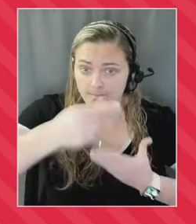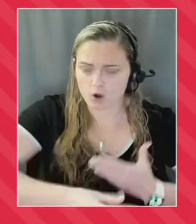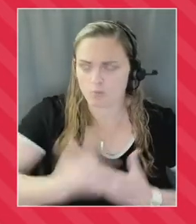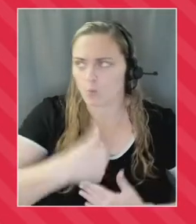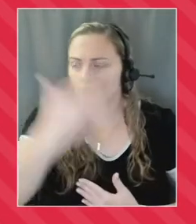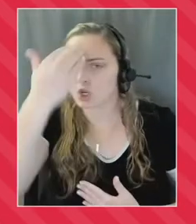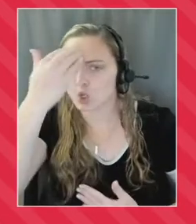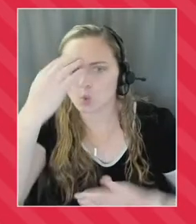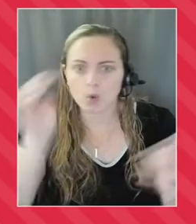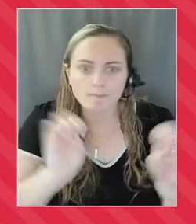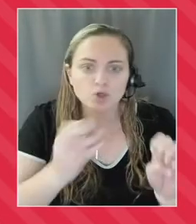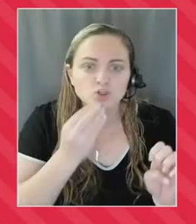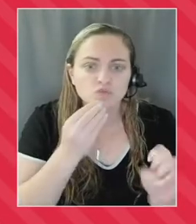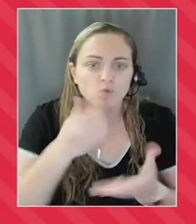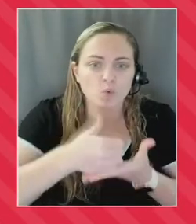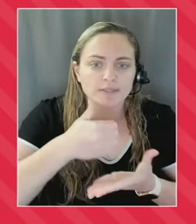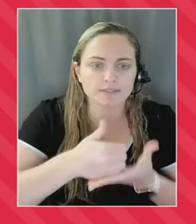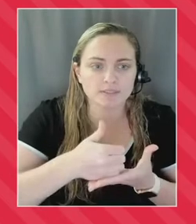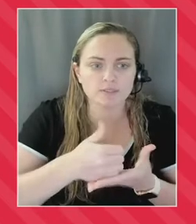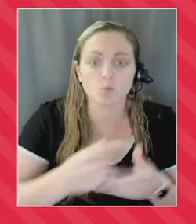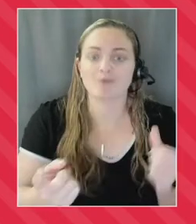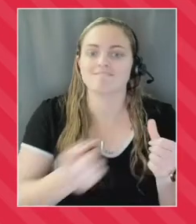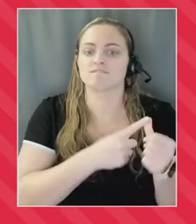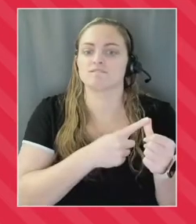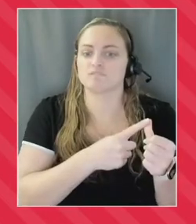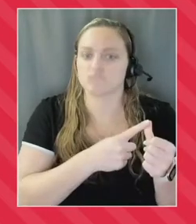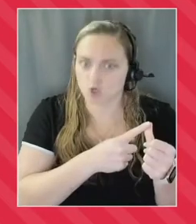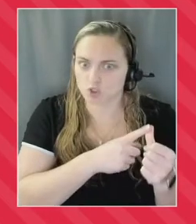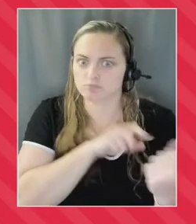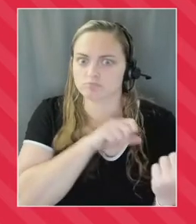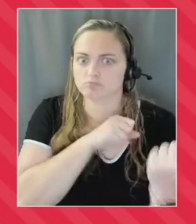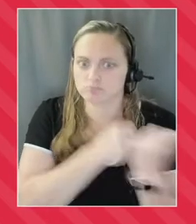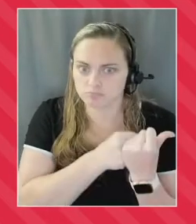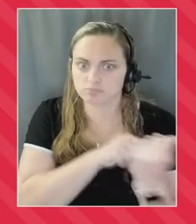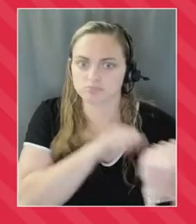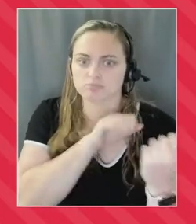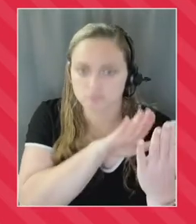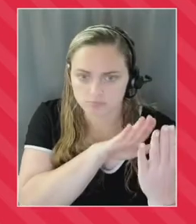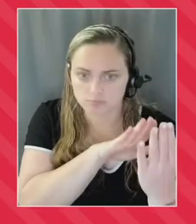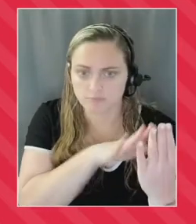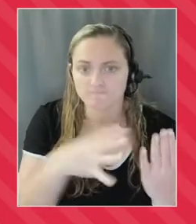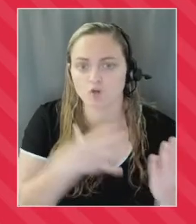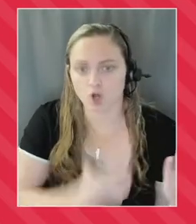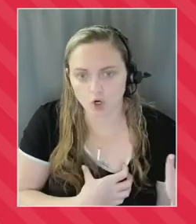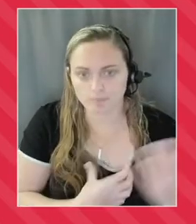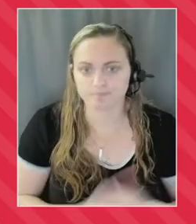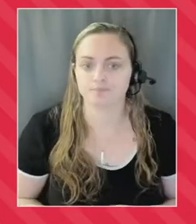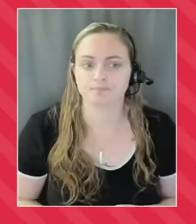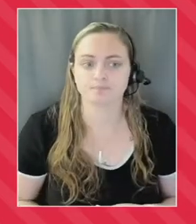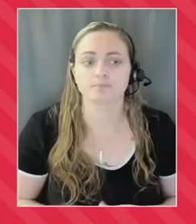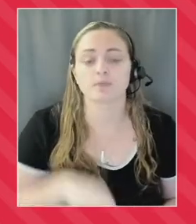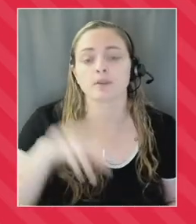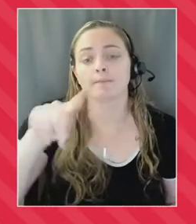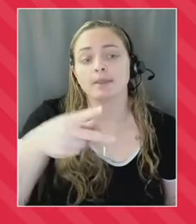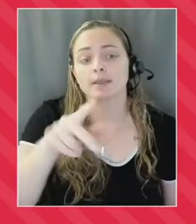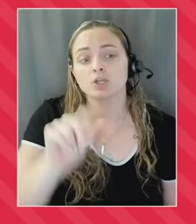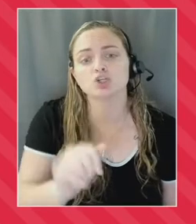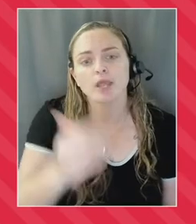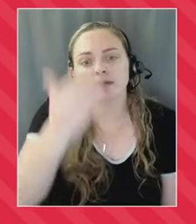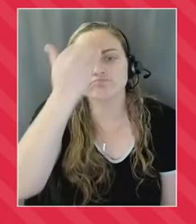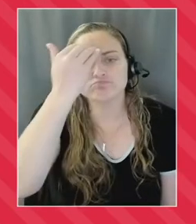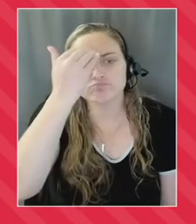emergency food assistance was the first line of defense against hunger. PHA also knew that it was